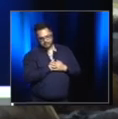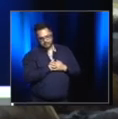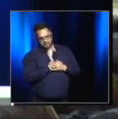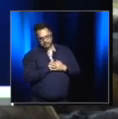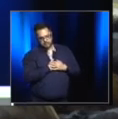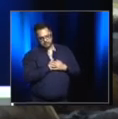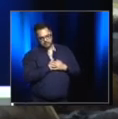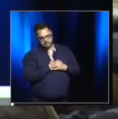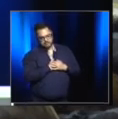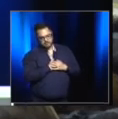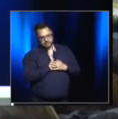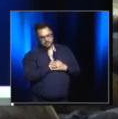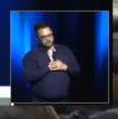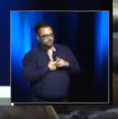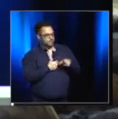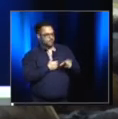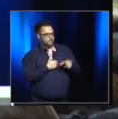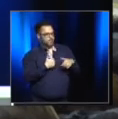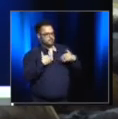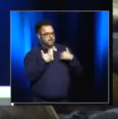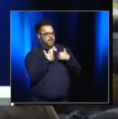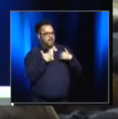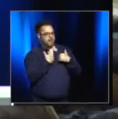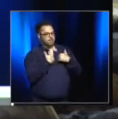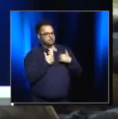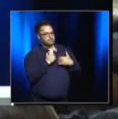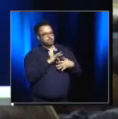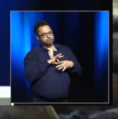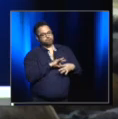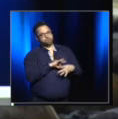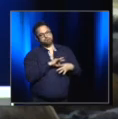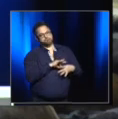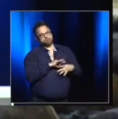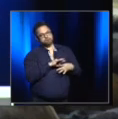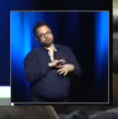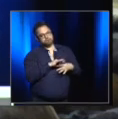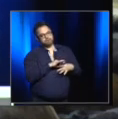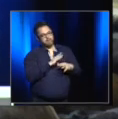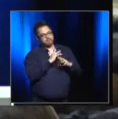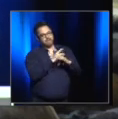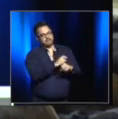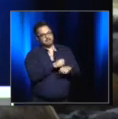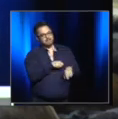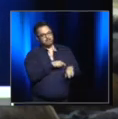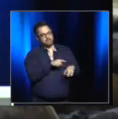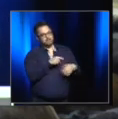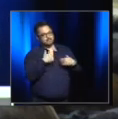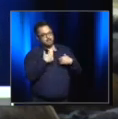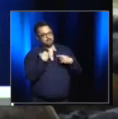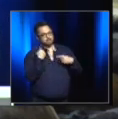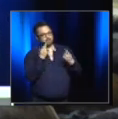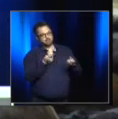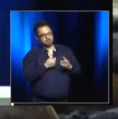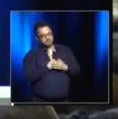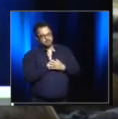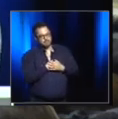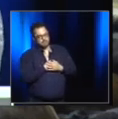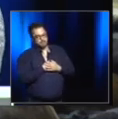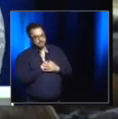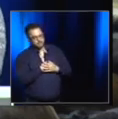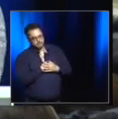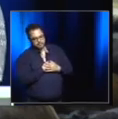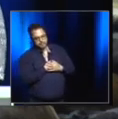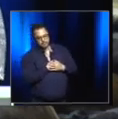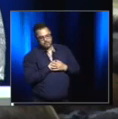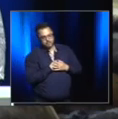one of those animals which I've had a lifelong fascination with ever since. And why wouldn't you? I mean,